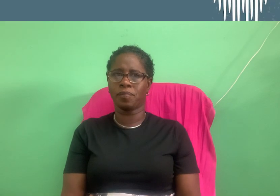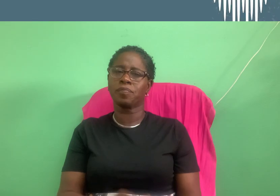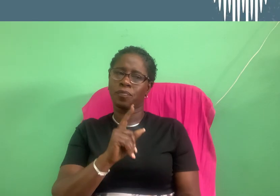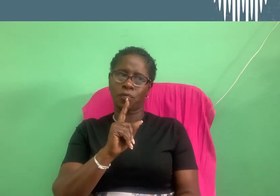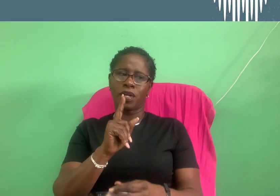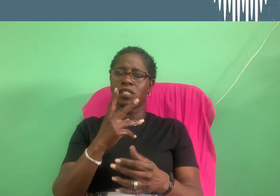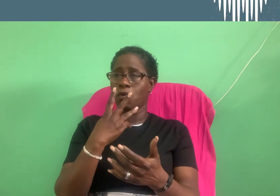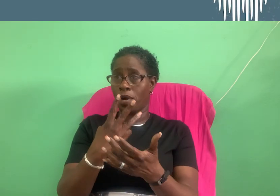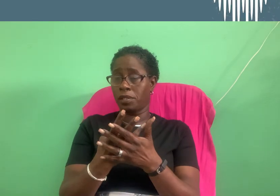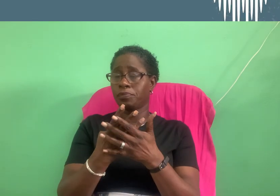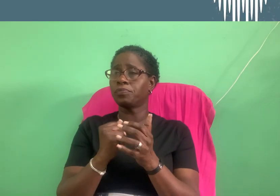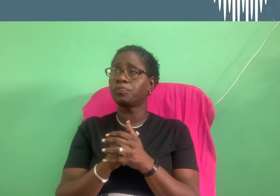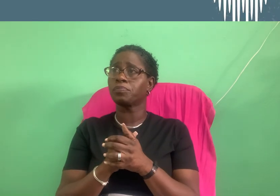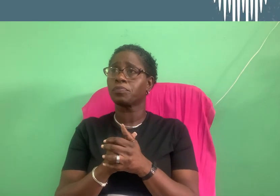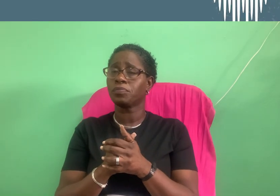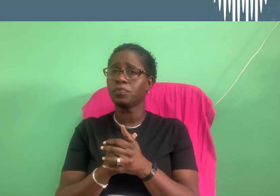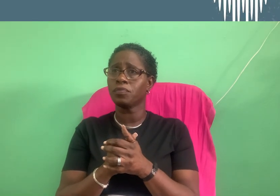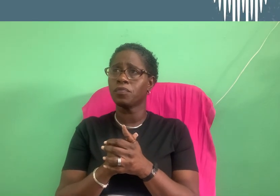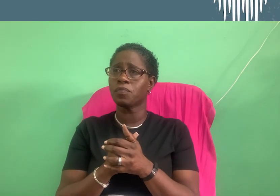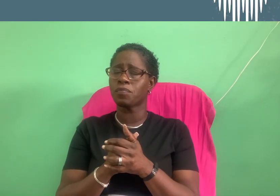Well, initially,